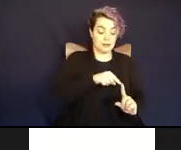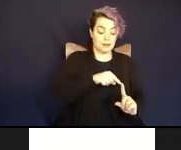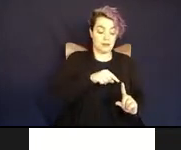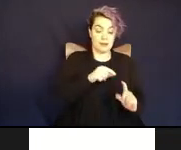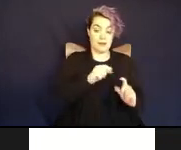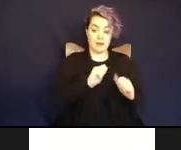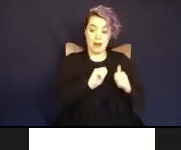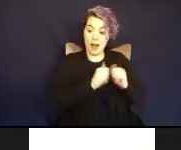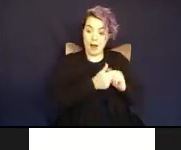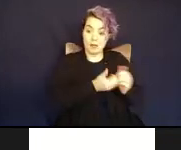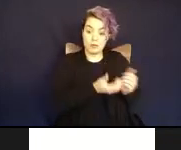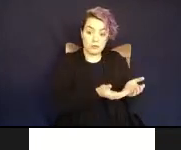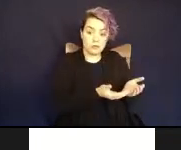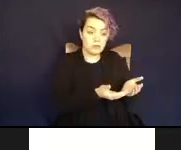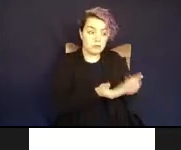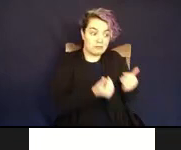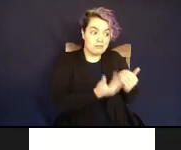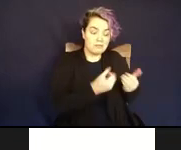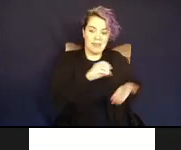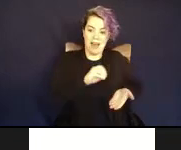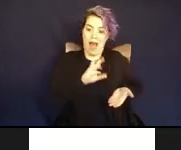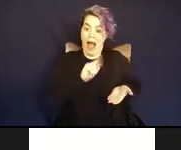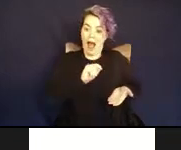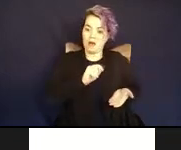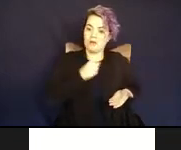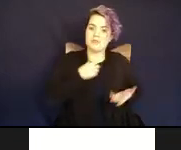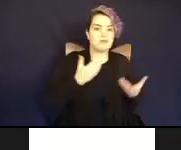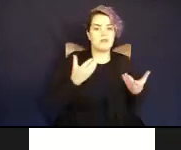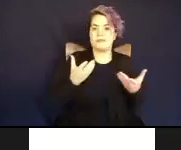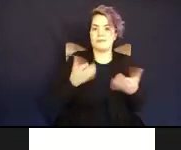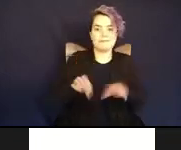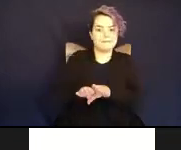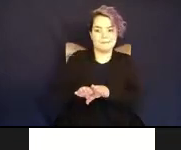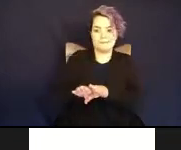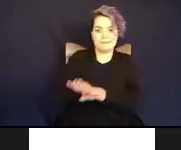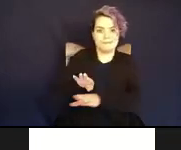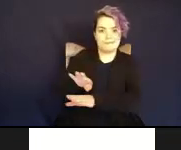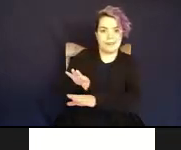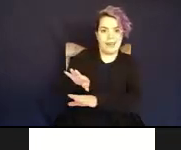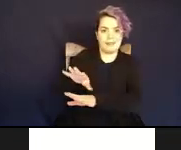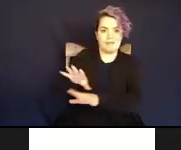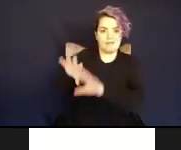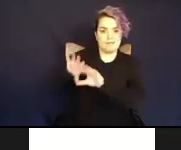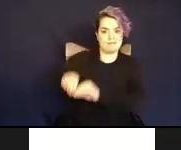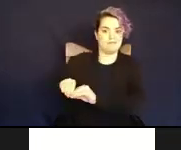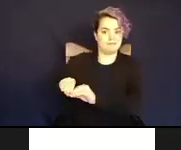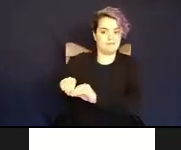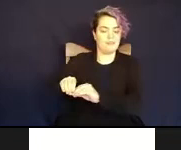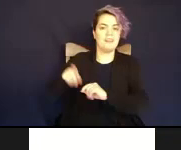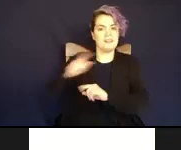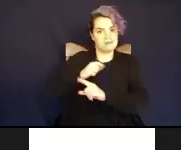out really shut down. The community service system was impacted by COVID as well. And